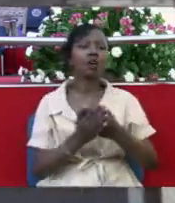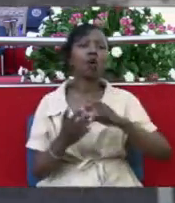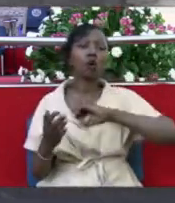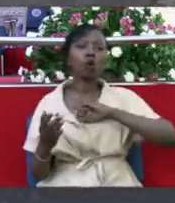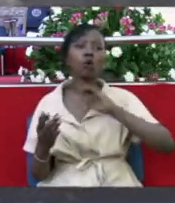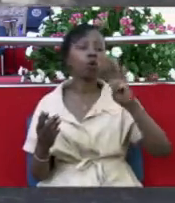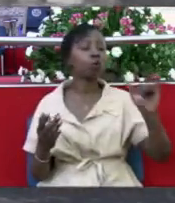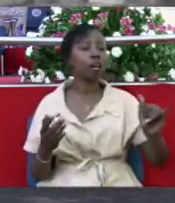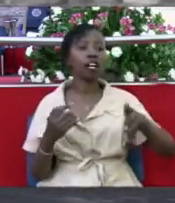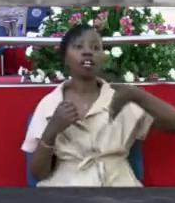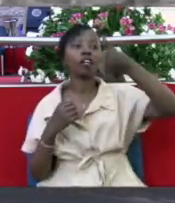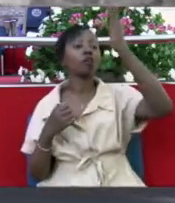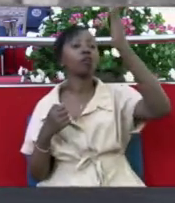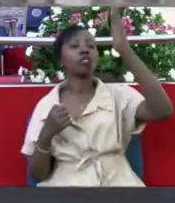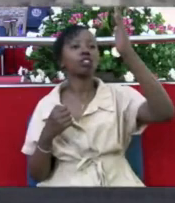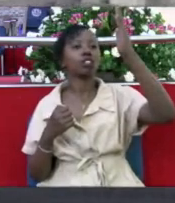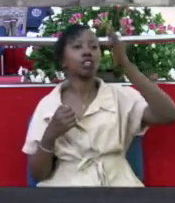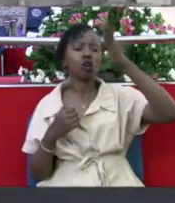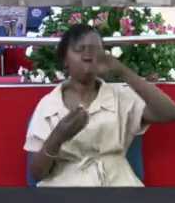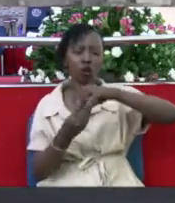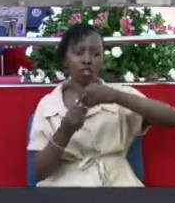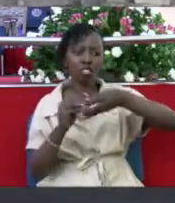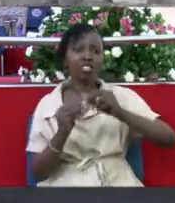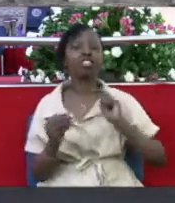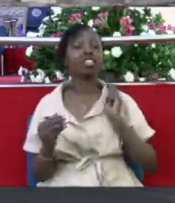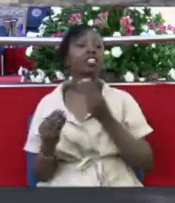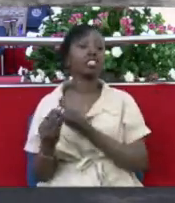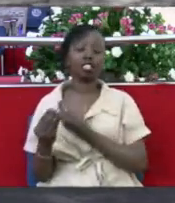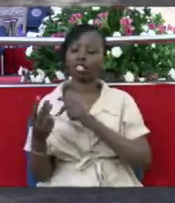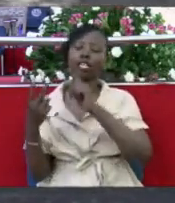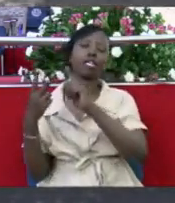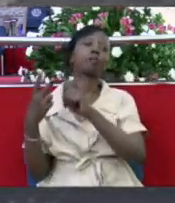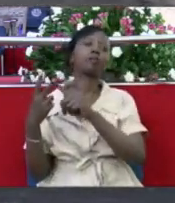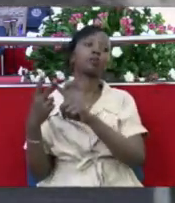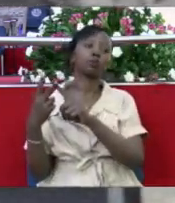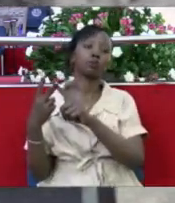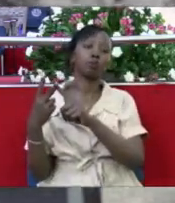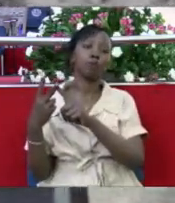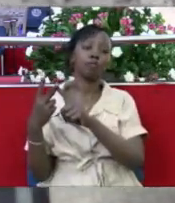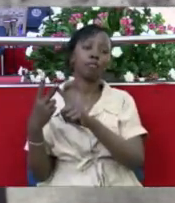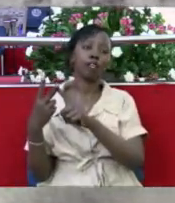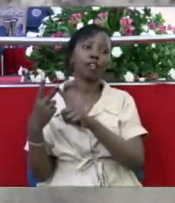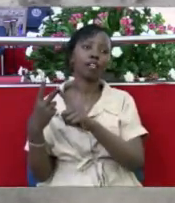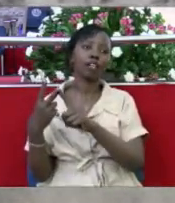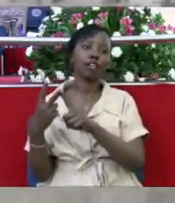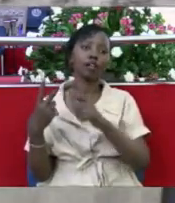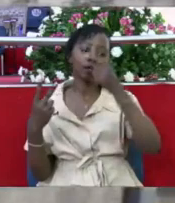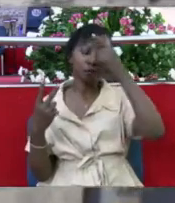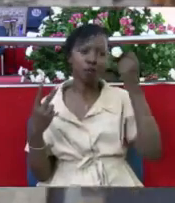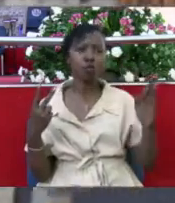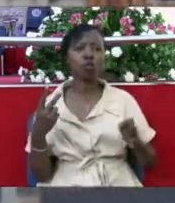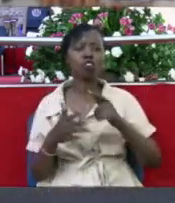we are the created. Yeye ndiye muumba na sisi ni waumbile. Number two, pili, because of what he has done. Kwa sababu ya